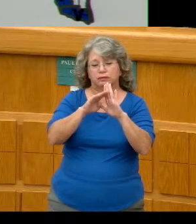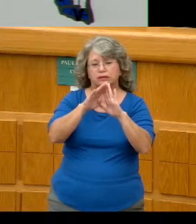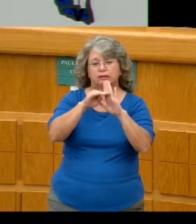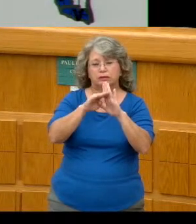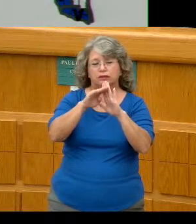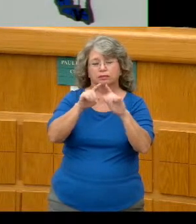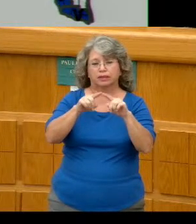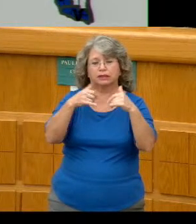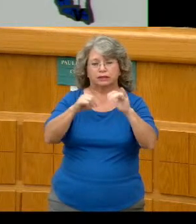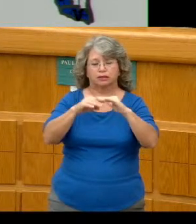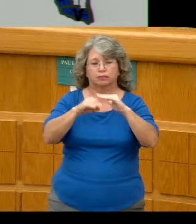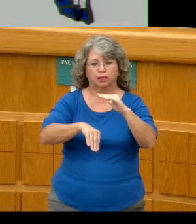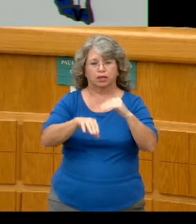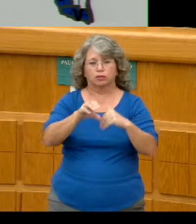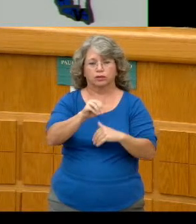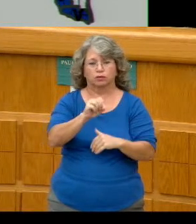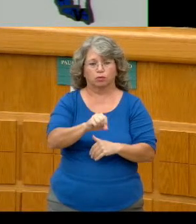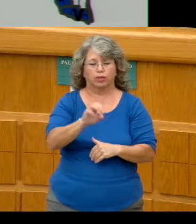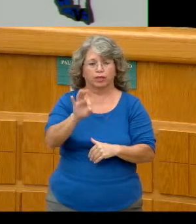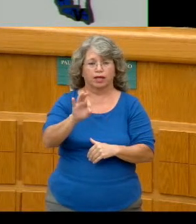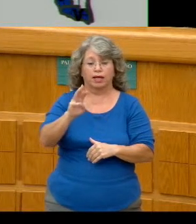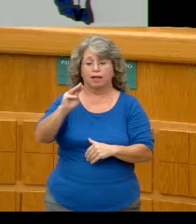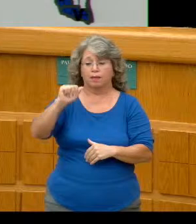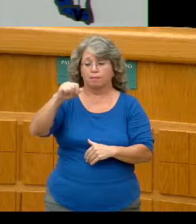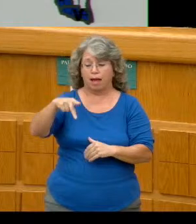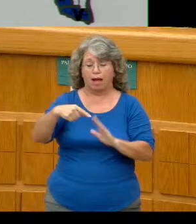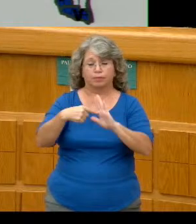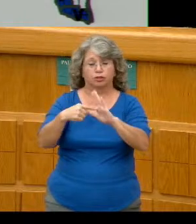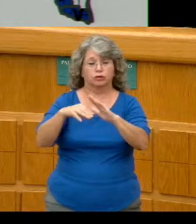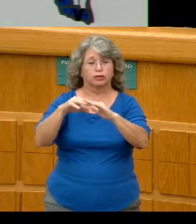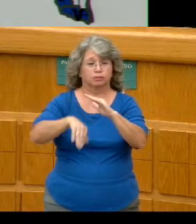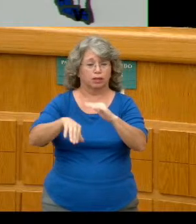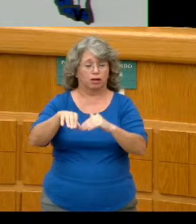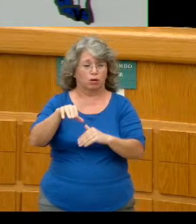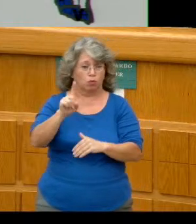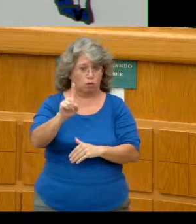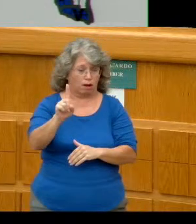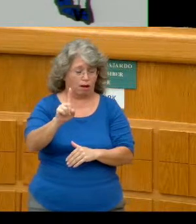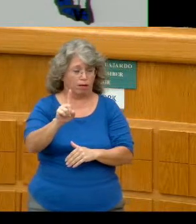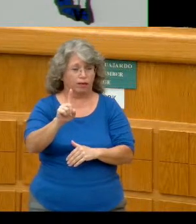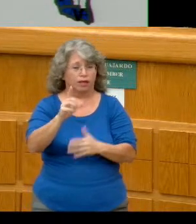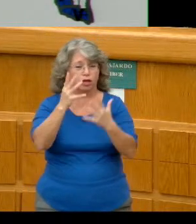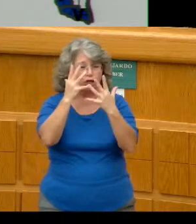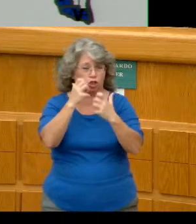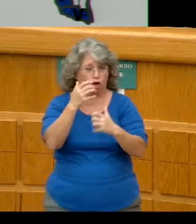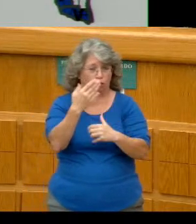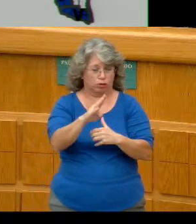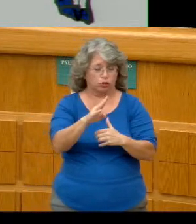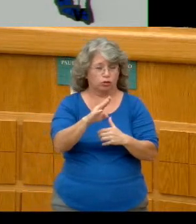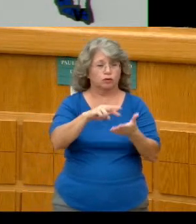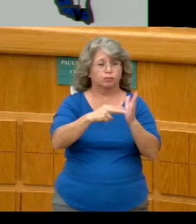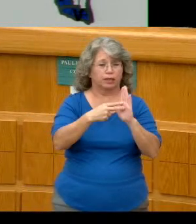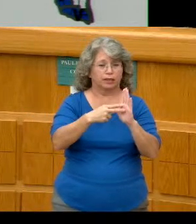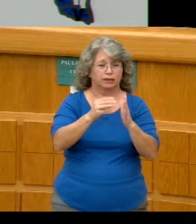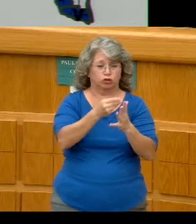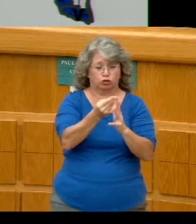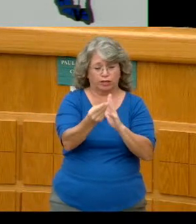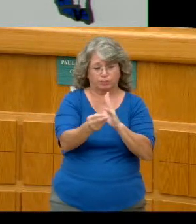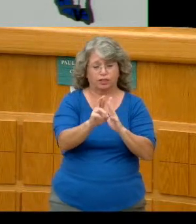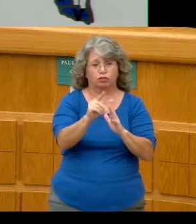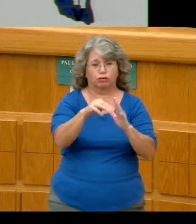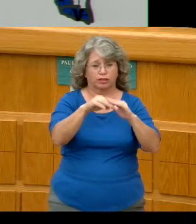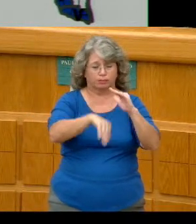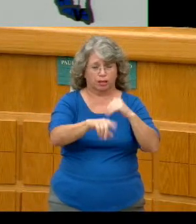that our transmission rate is below 1. Darker blue means more likely that the transmission rate is below 1. This is the most blue we've